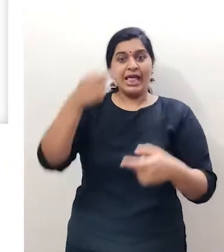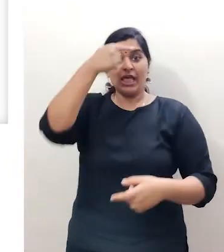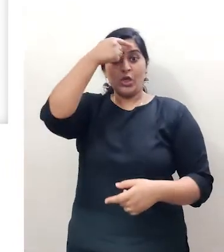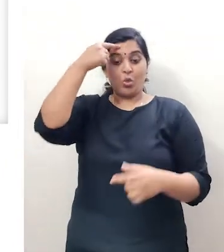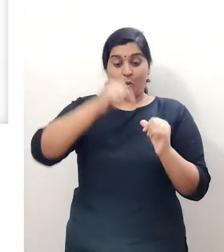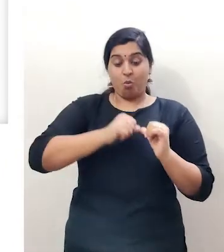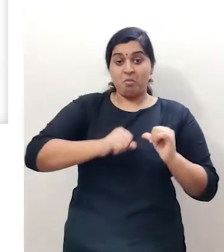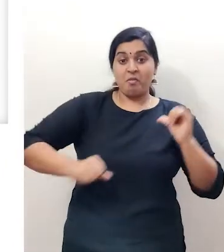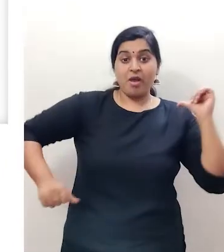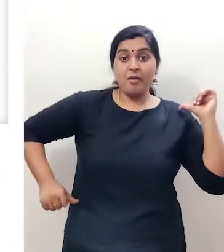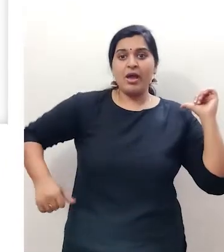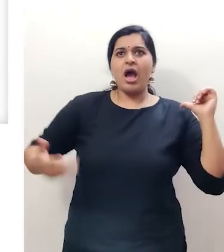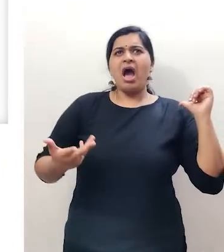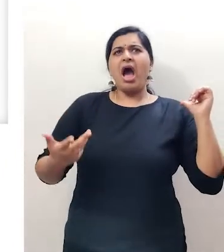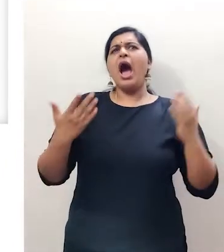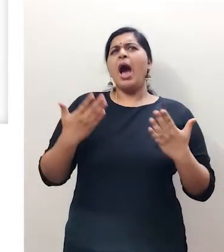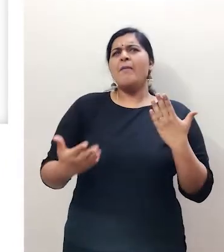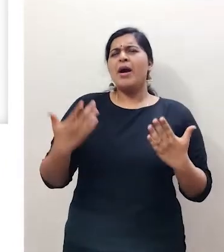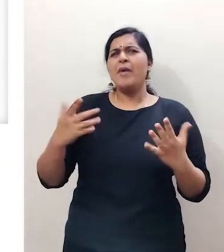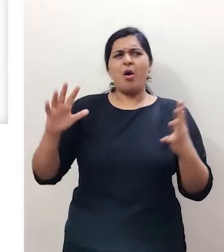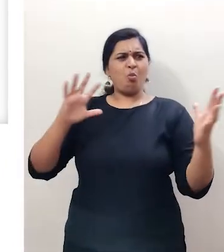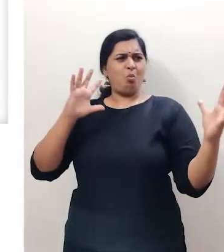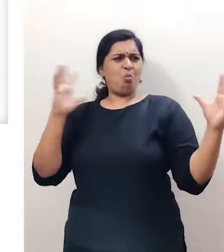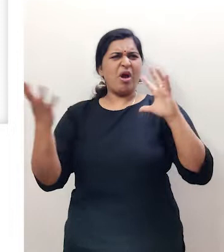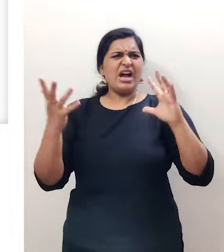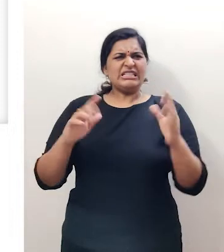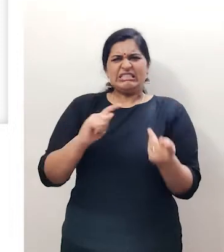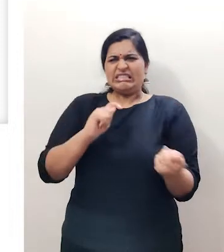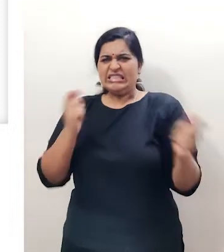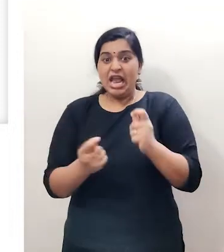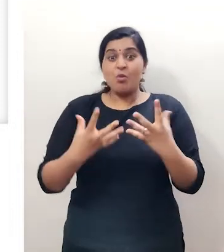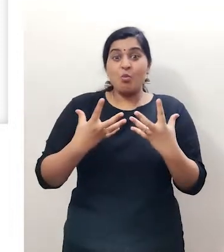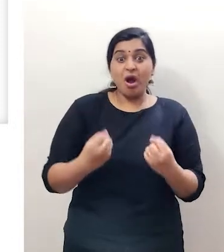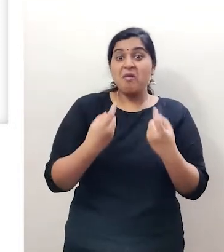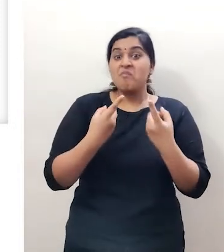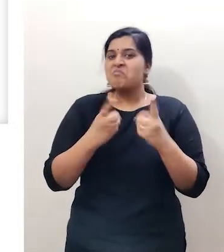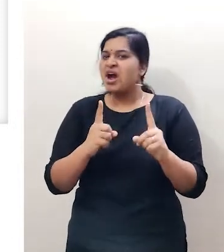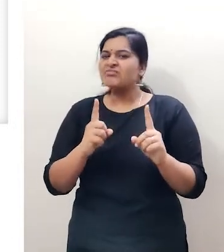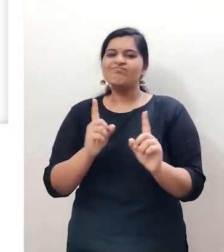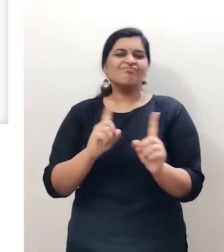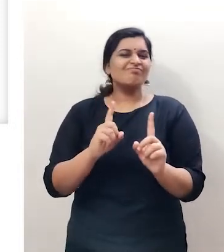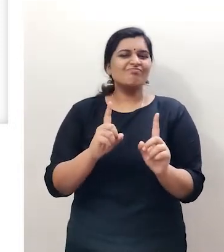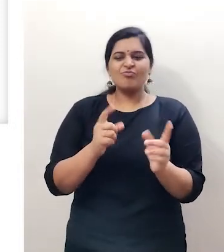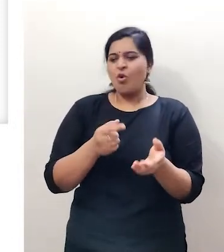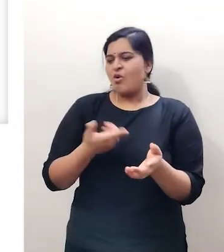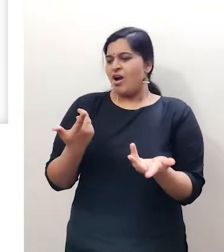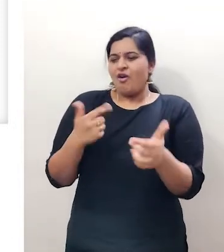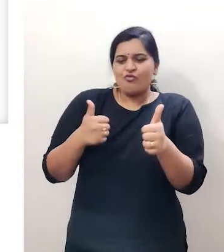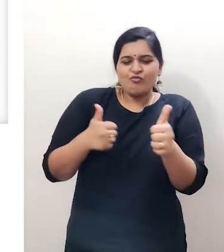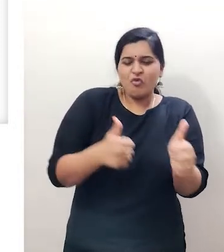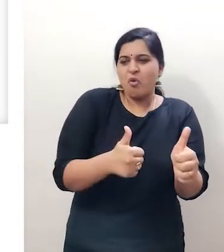Brahmin, who, although he has supposedly renounced the world, continues to